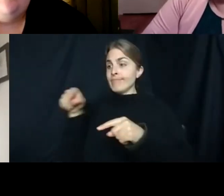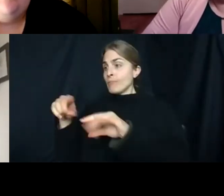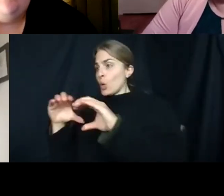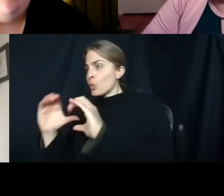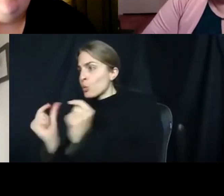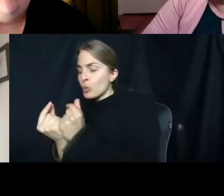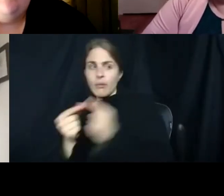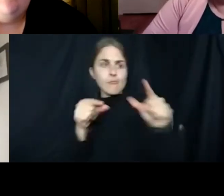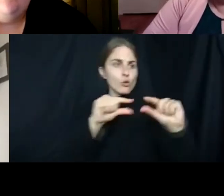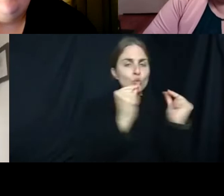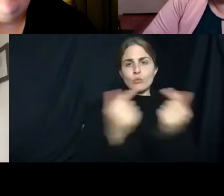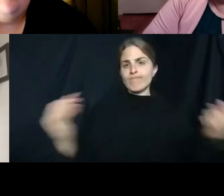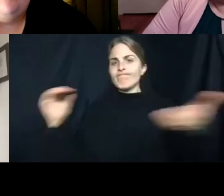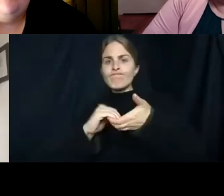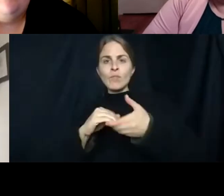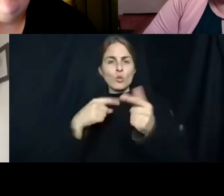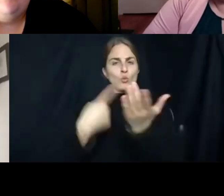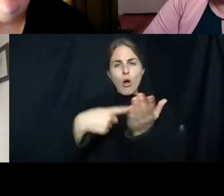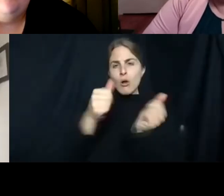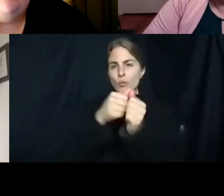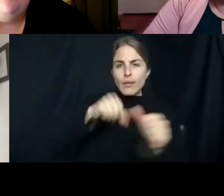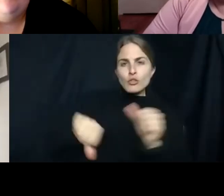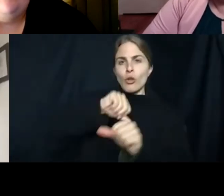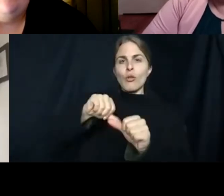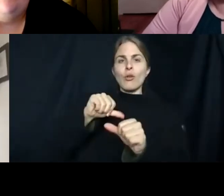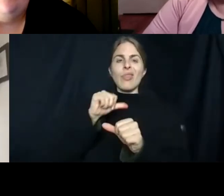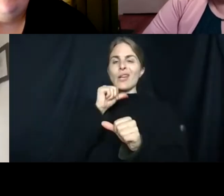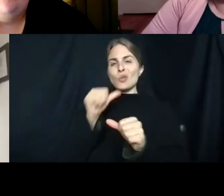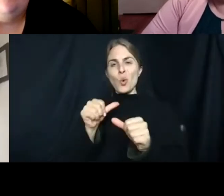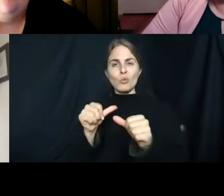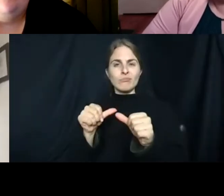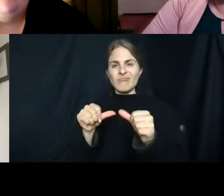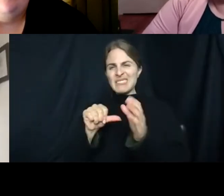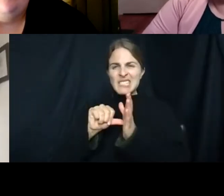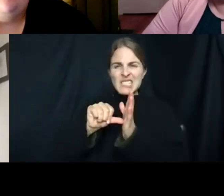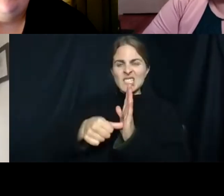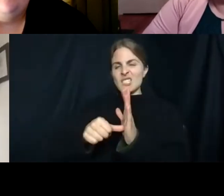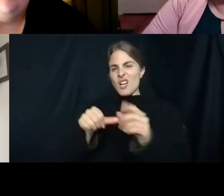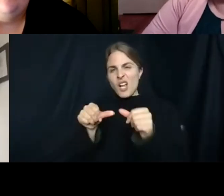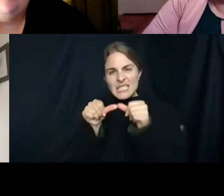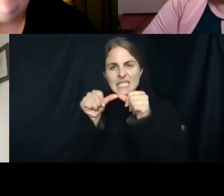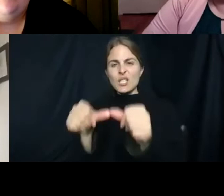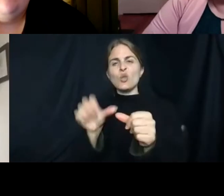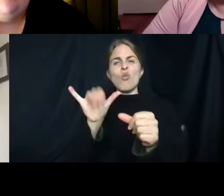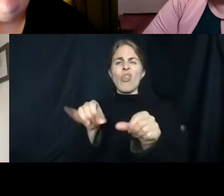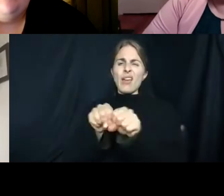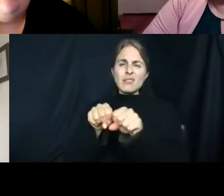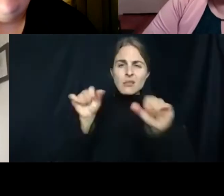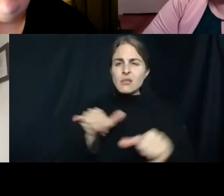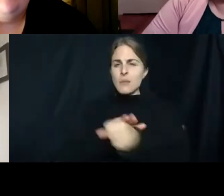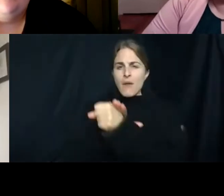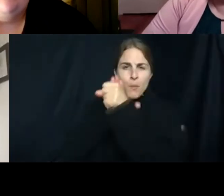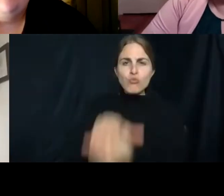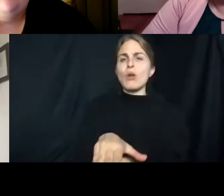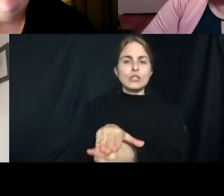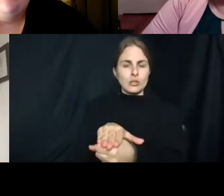about food justice and healthcare in ways that don't perpetuate, you know, systems of oppression